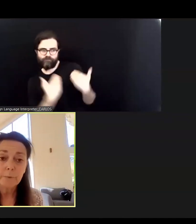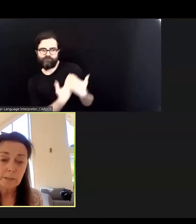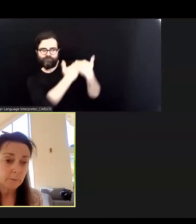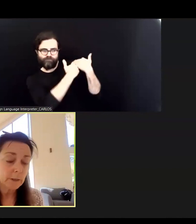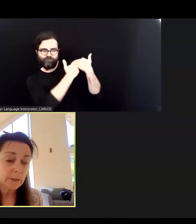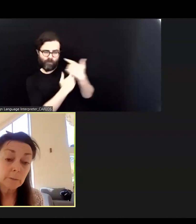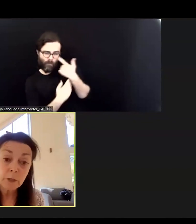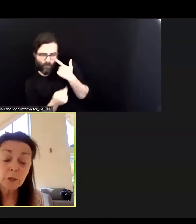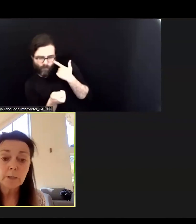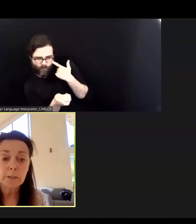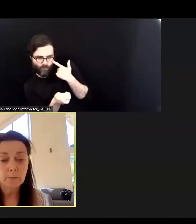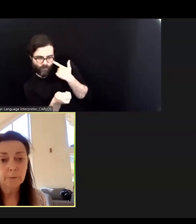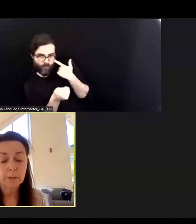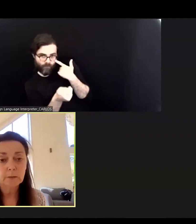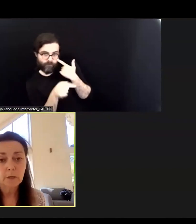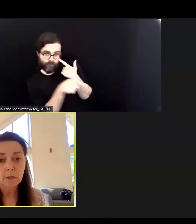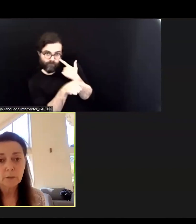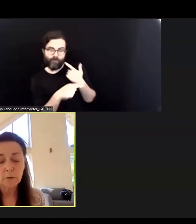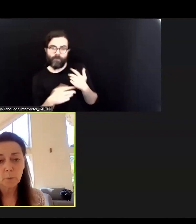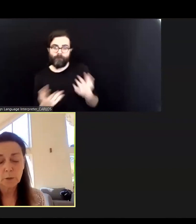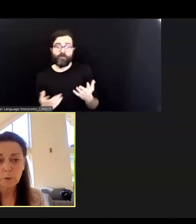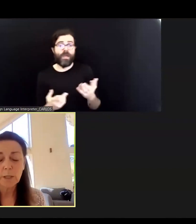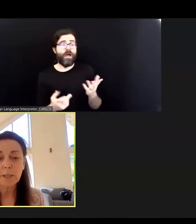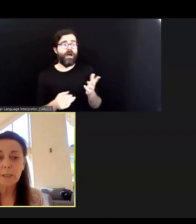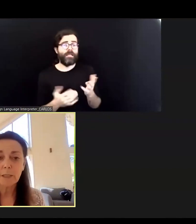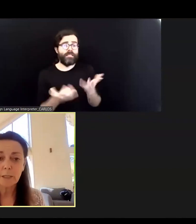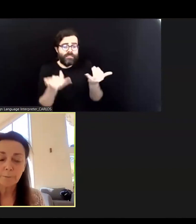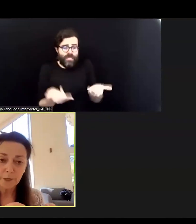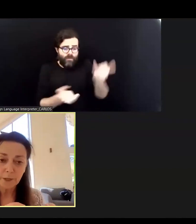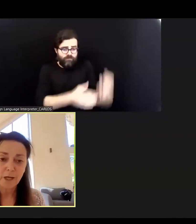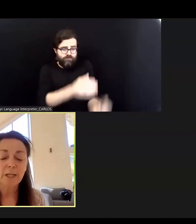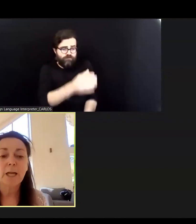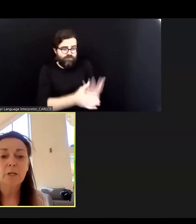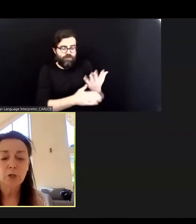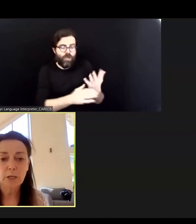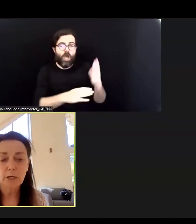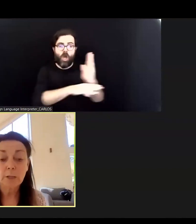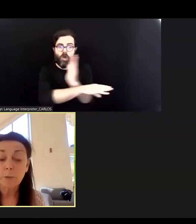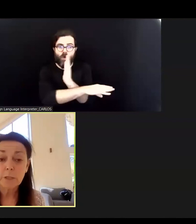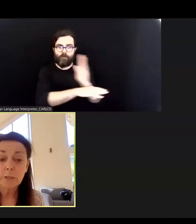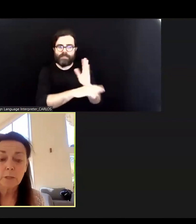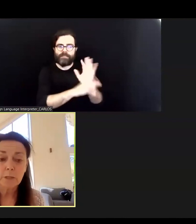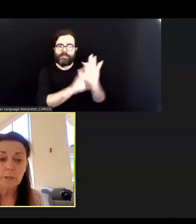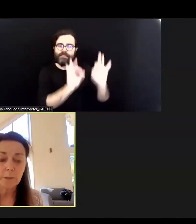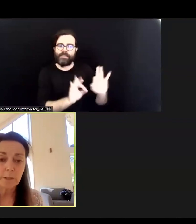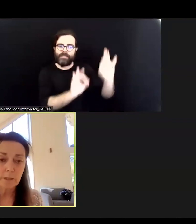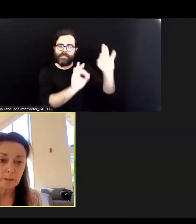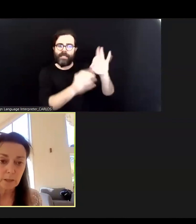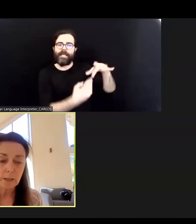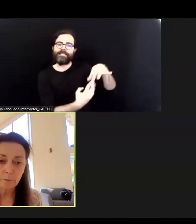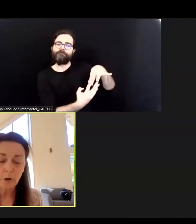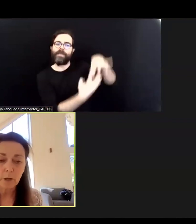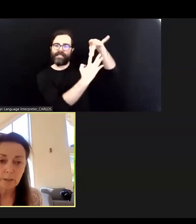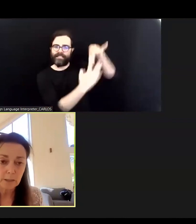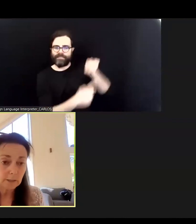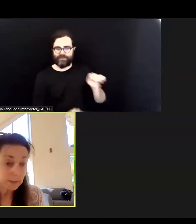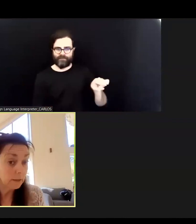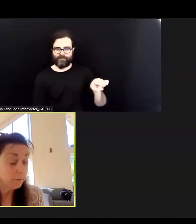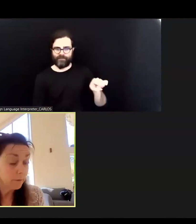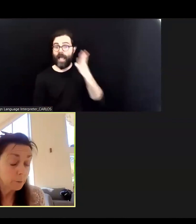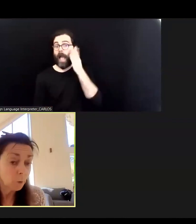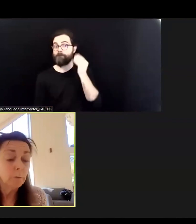are doing that. We have some of the European member states, they require certification when they procure accessibility specialists. And I think